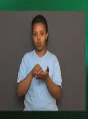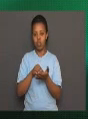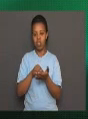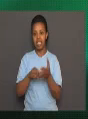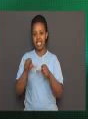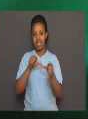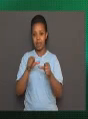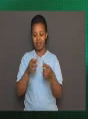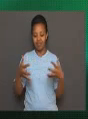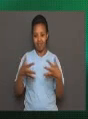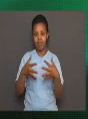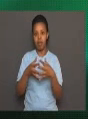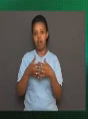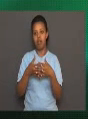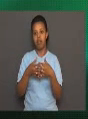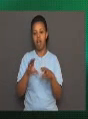close together.